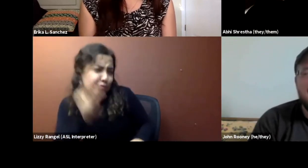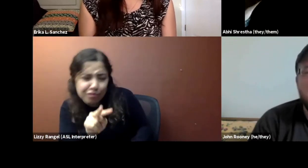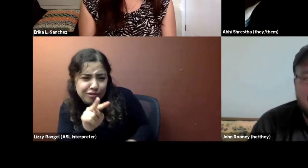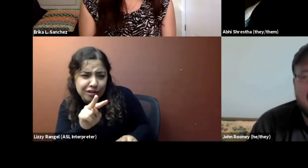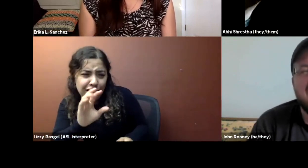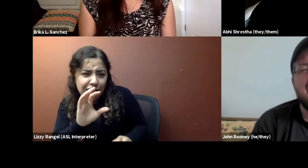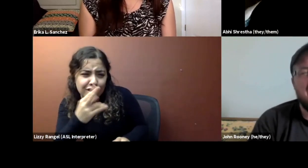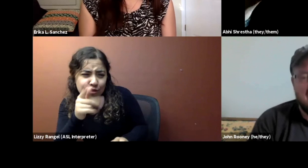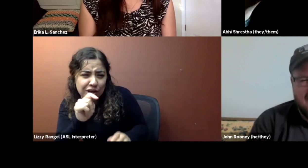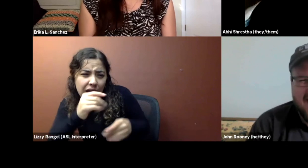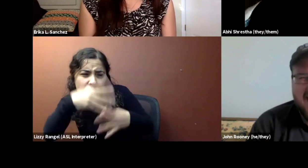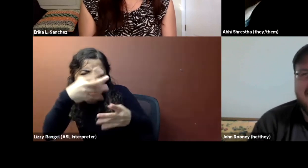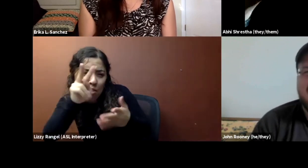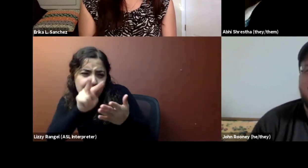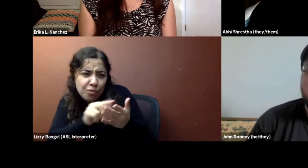So,